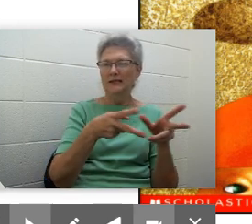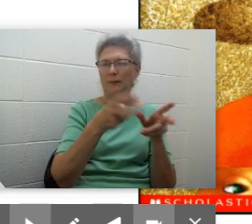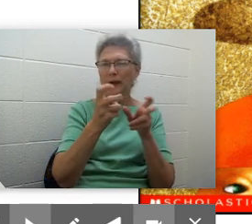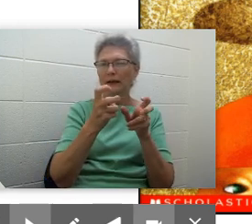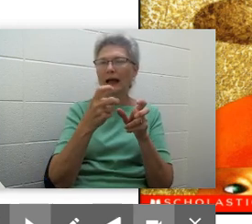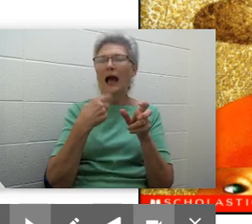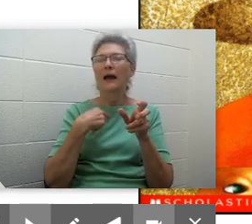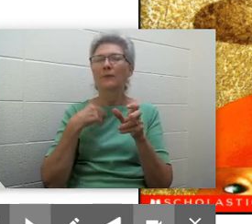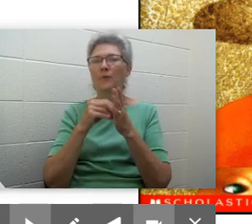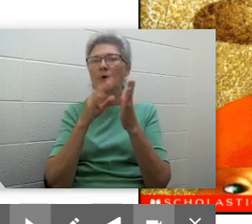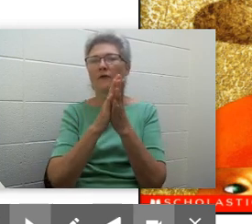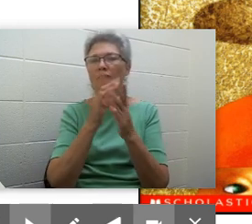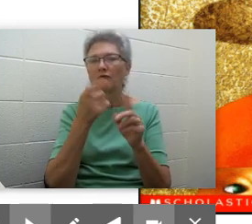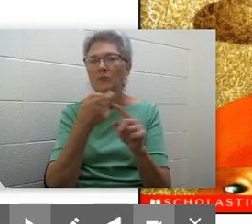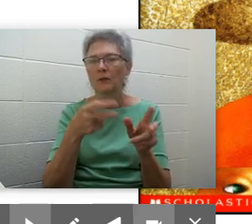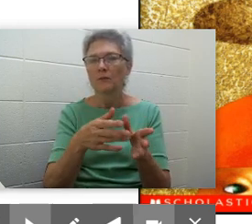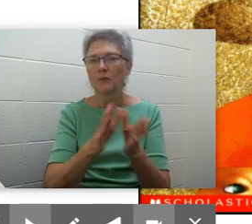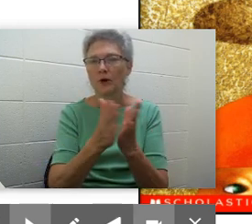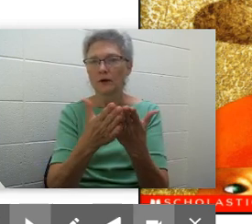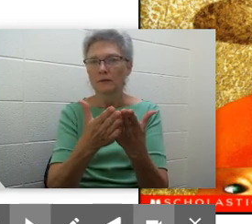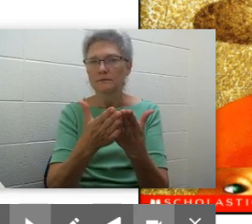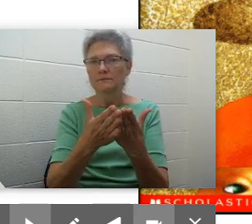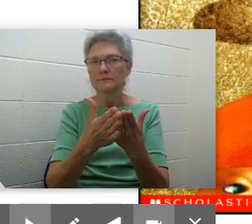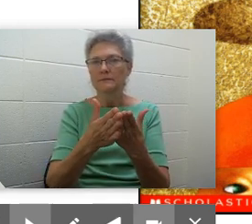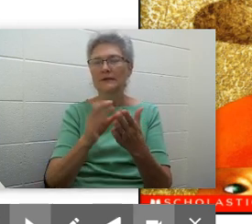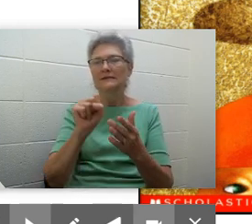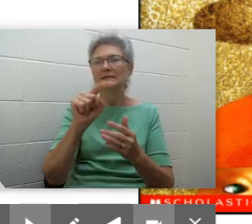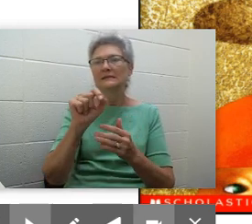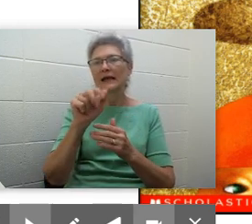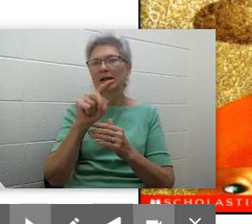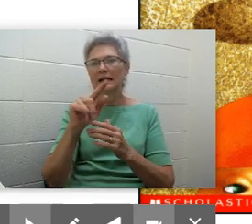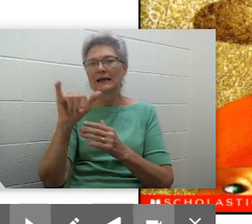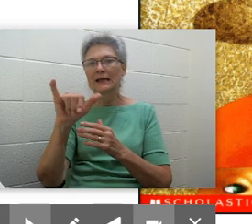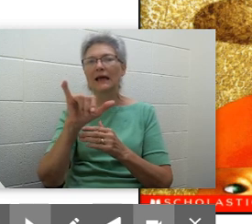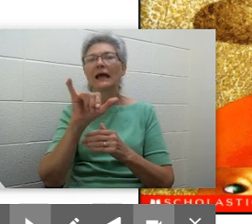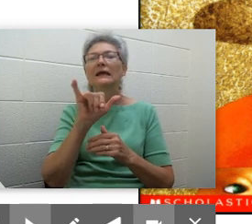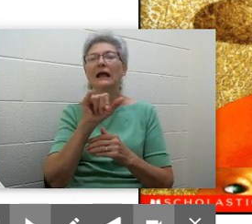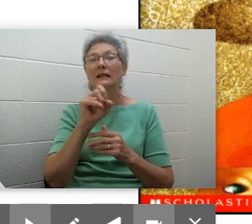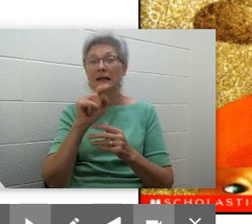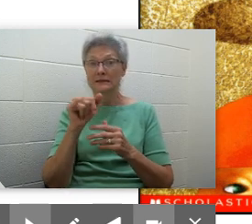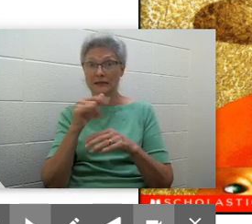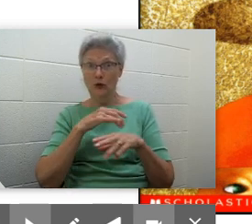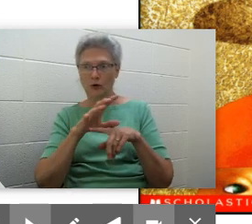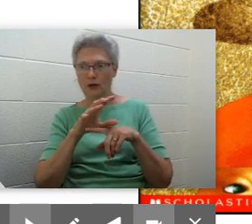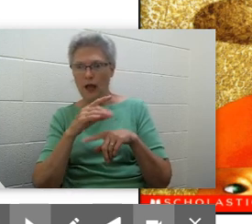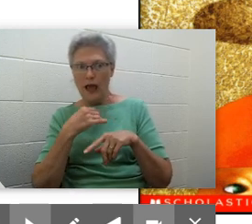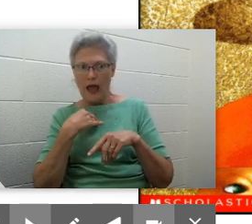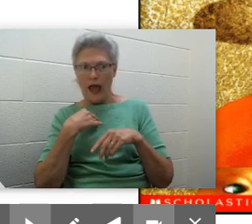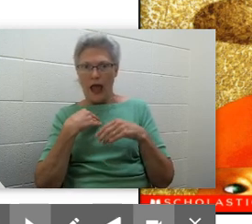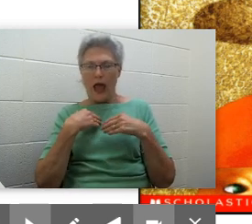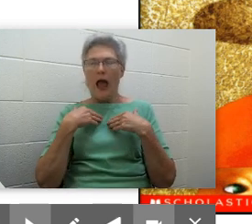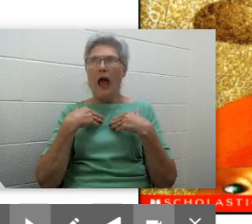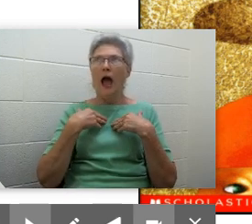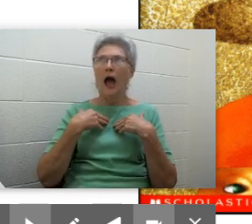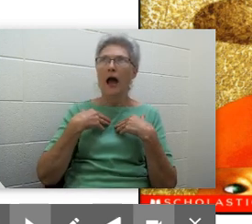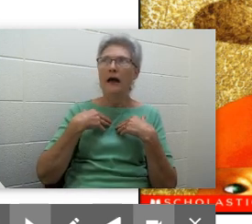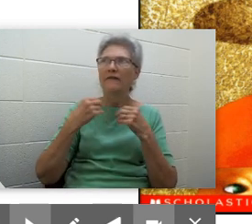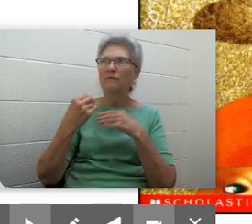excerpt that I pulled from the book. It says, Stanley Yelnats is under a curse that began with